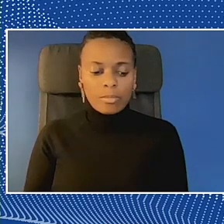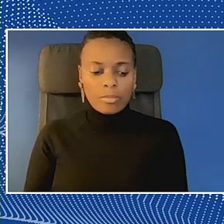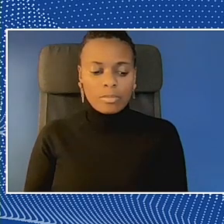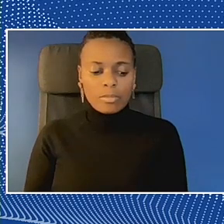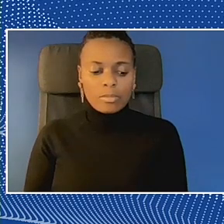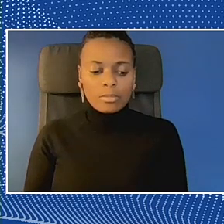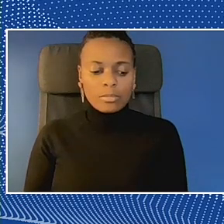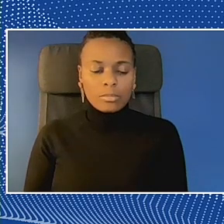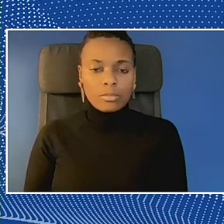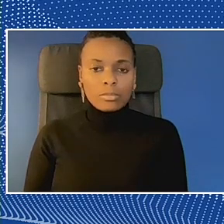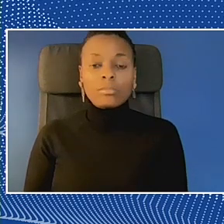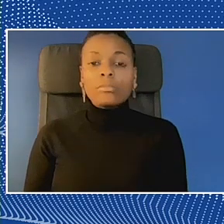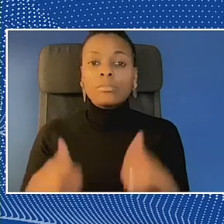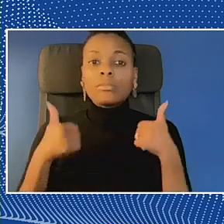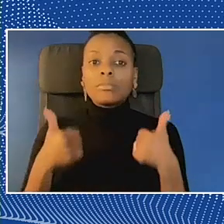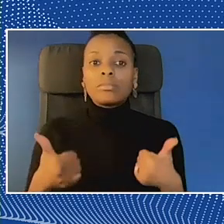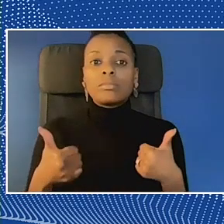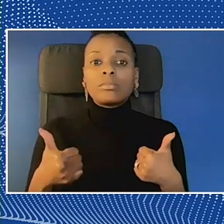All right,